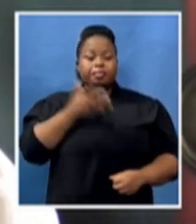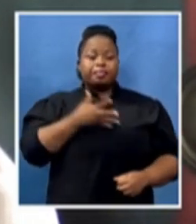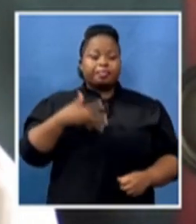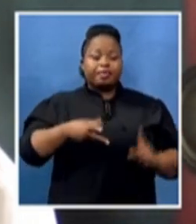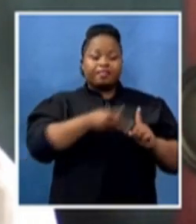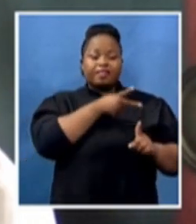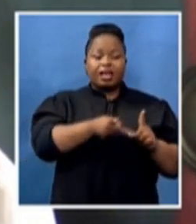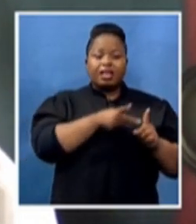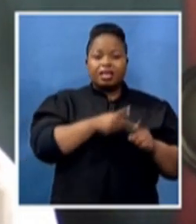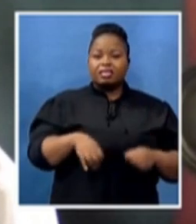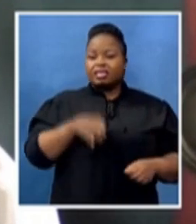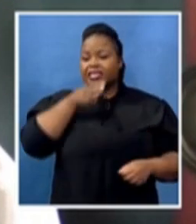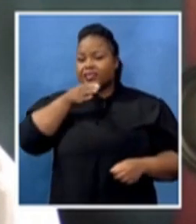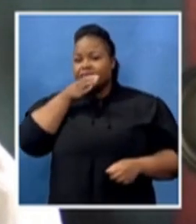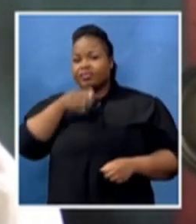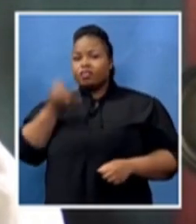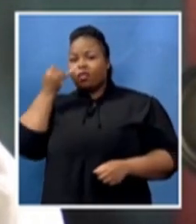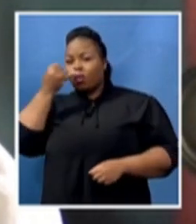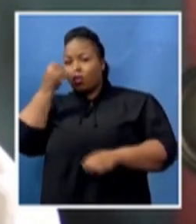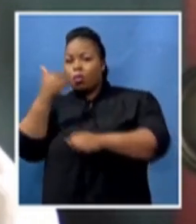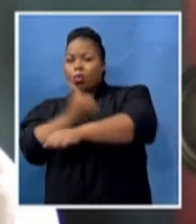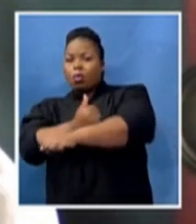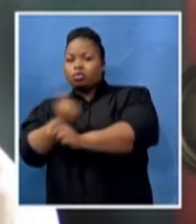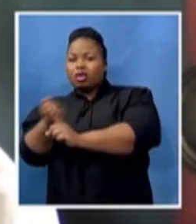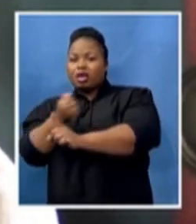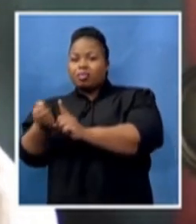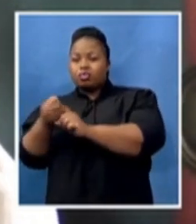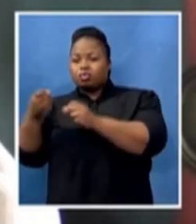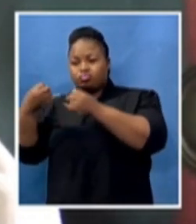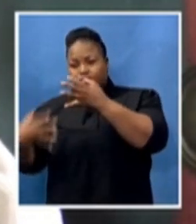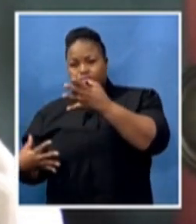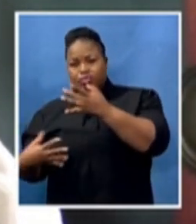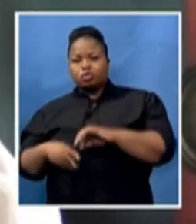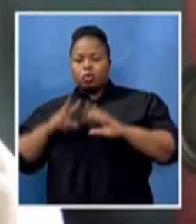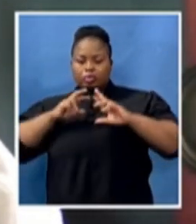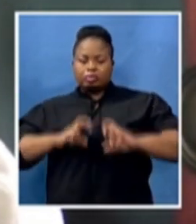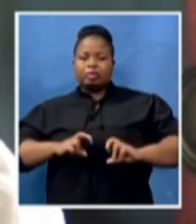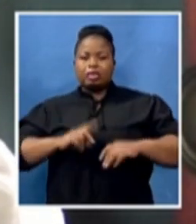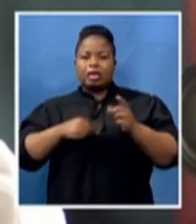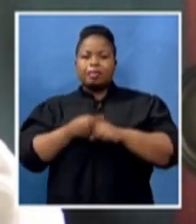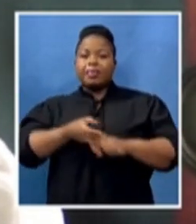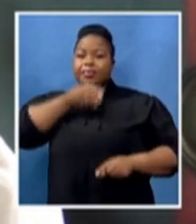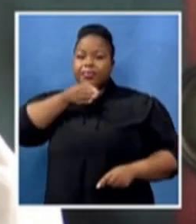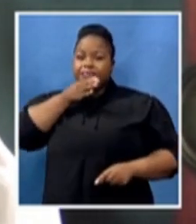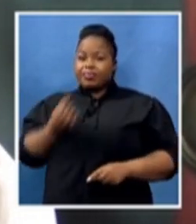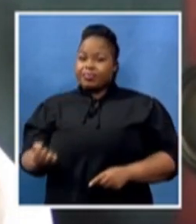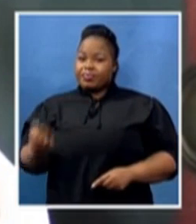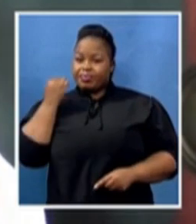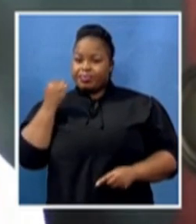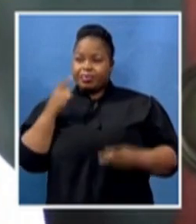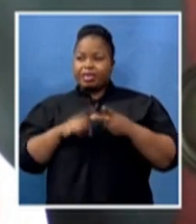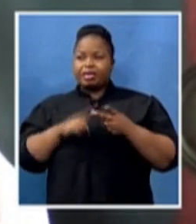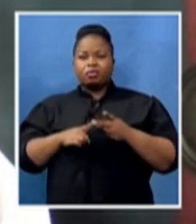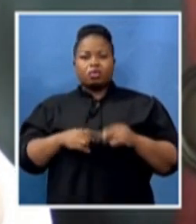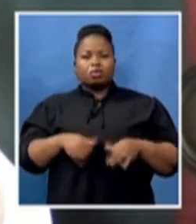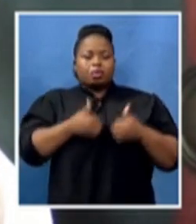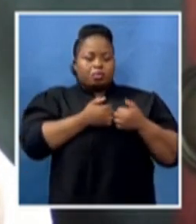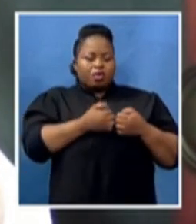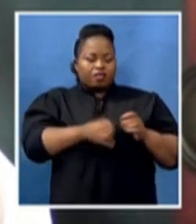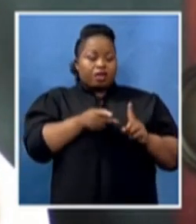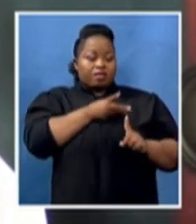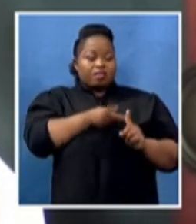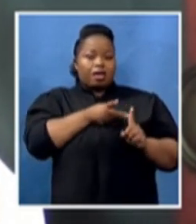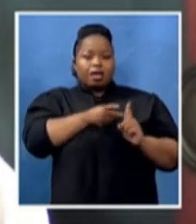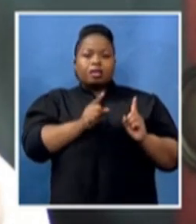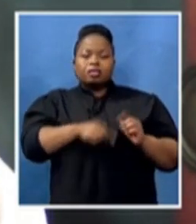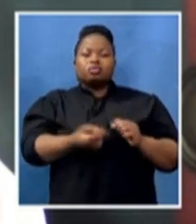documented. Studies connecting alcohol consumption and intimate partner violence indicate that 45% of men